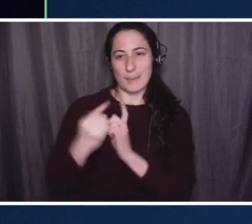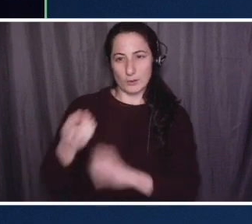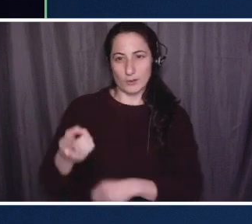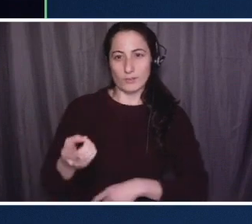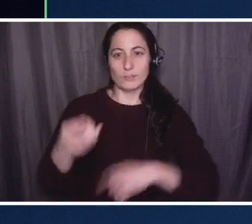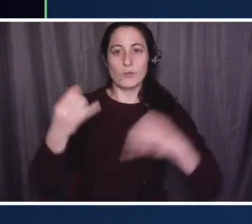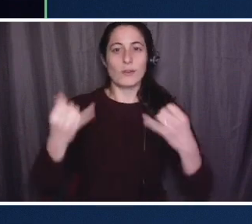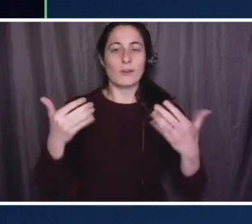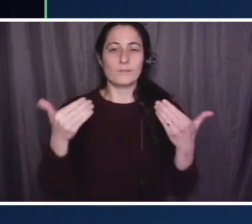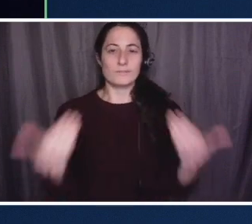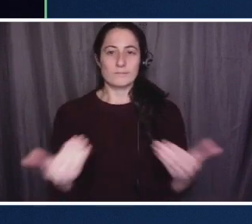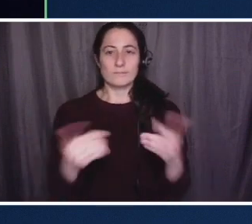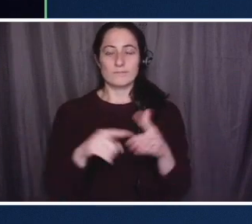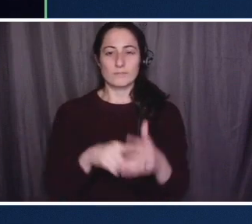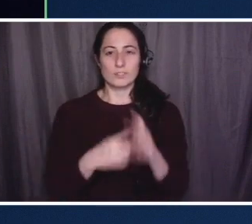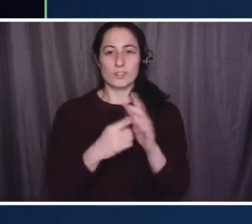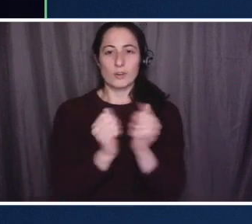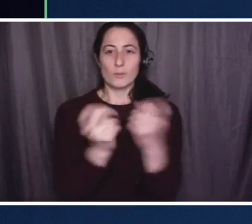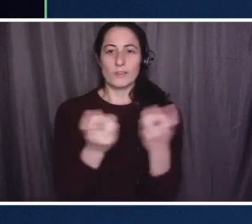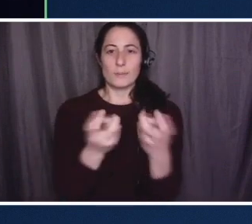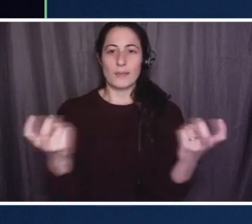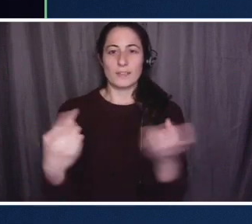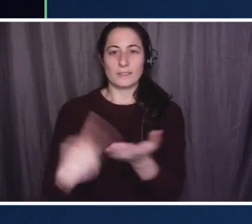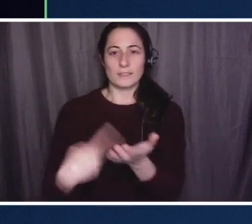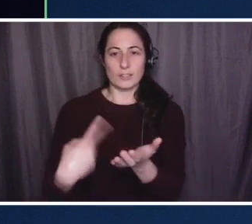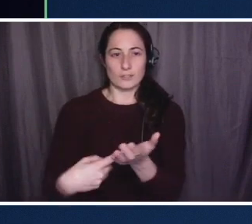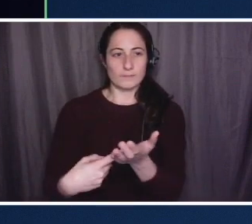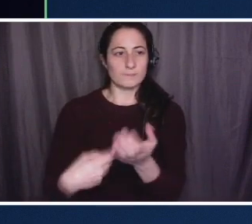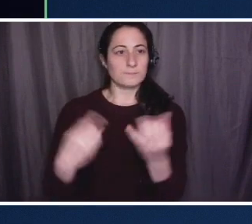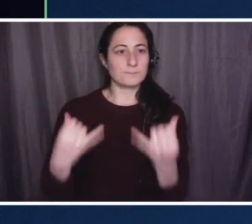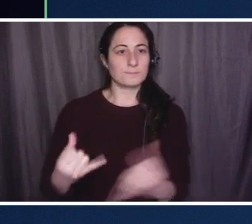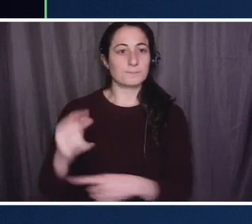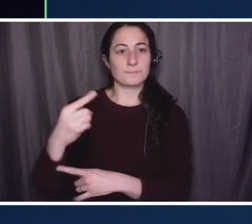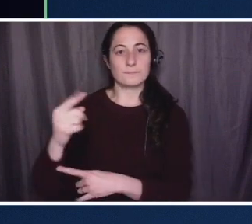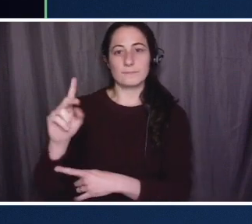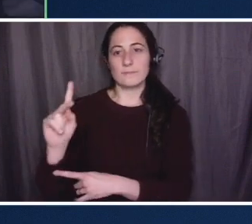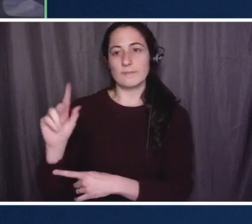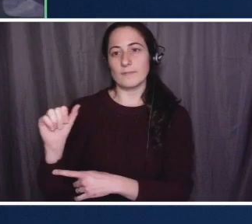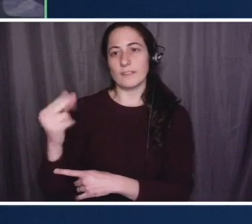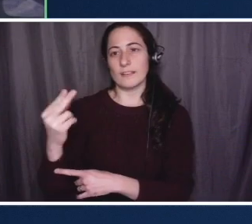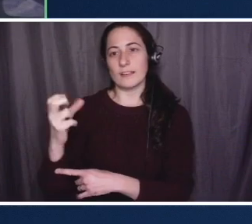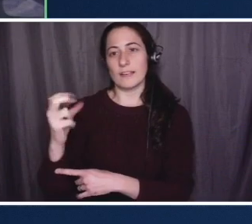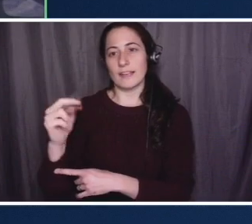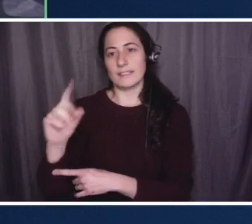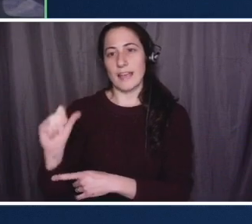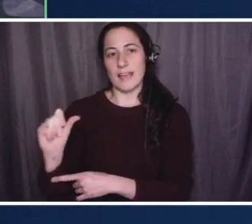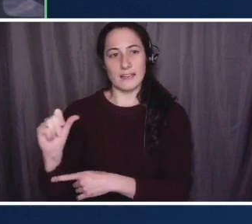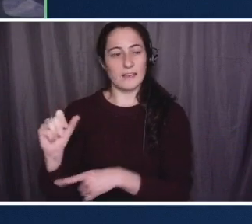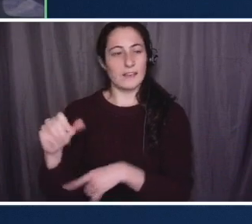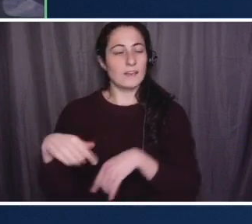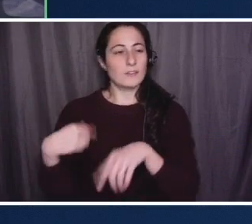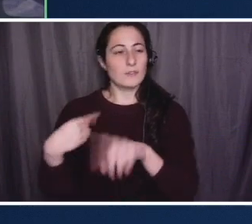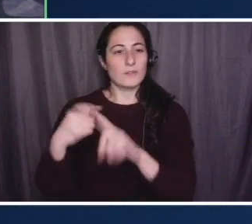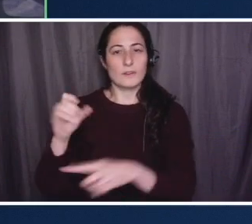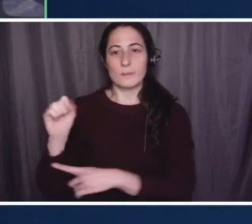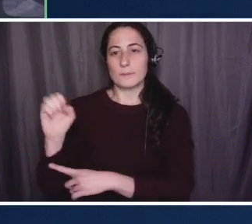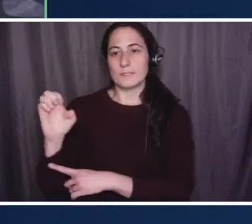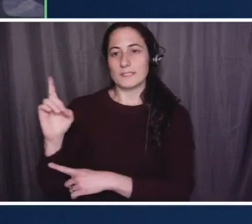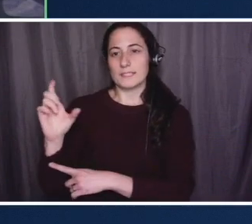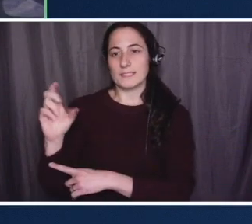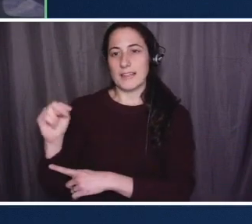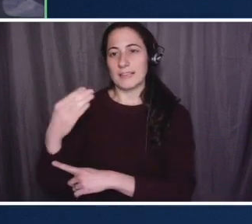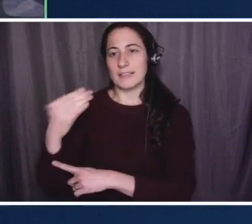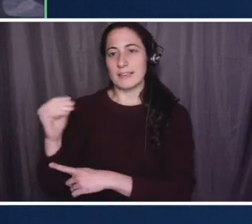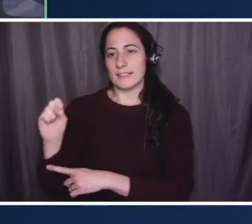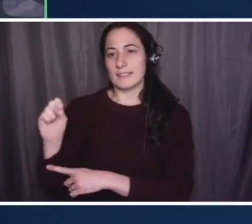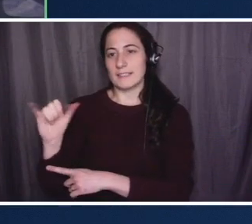gonna get started with our panelists, and I'm gonna go to you first, Gehinde. From Sudan and Syria, where local civic actors